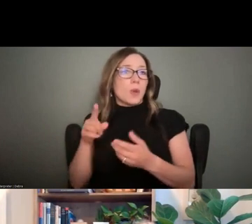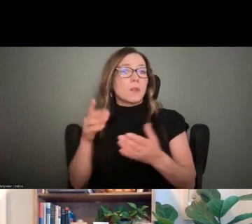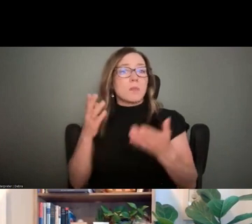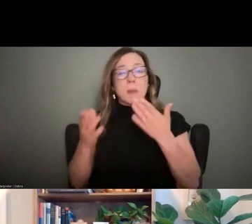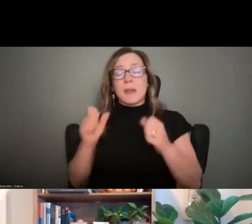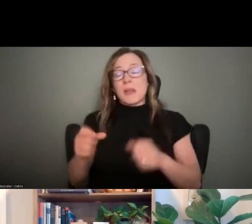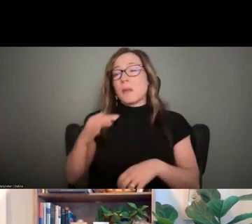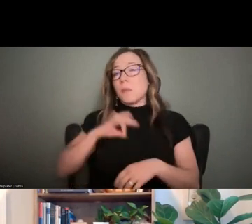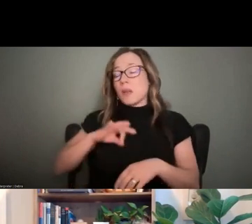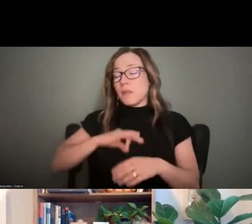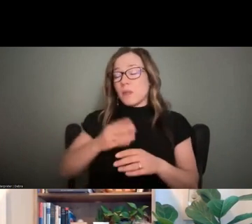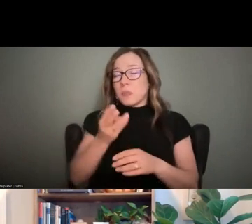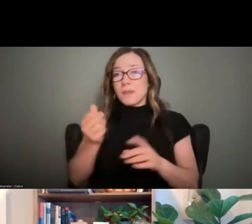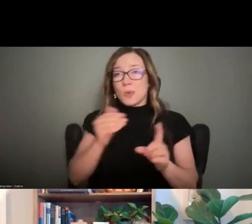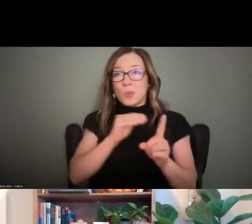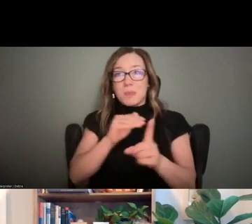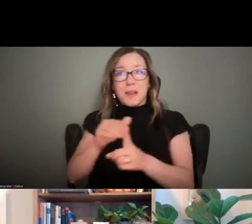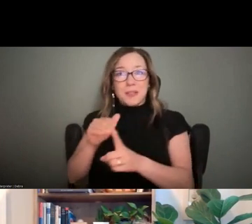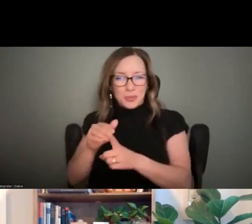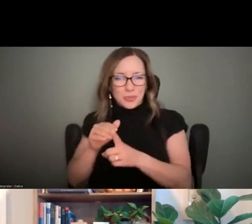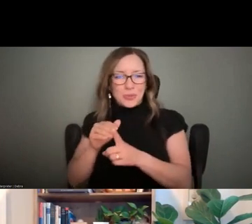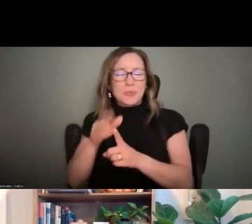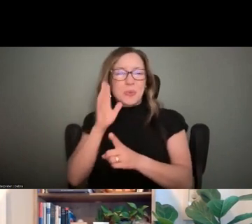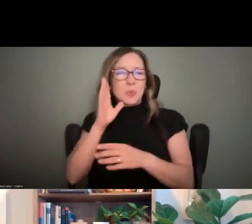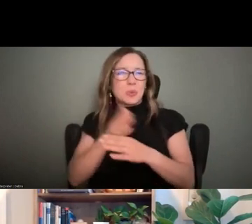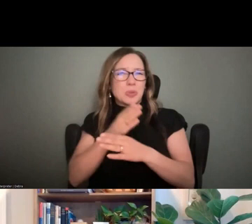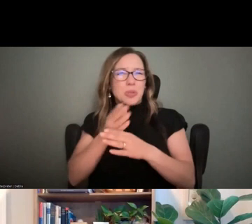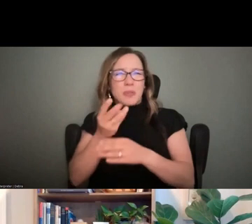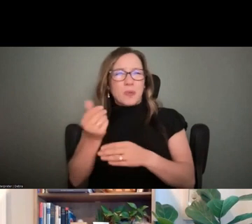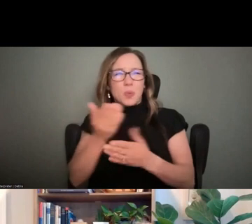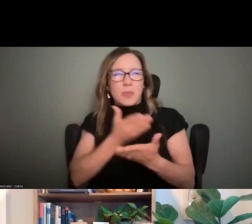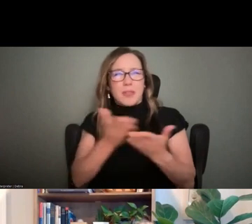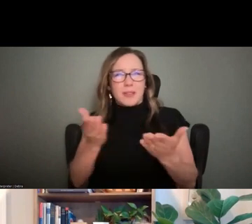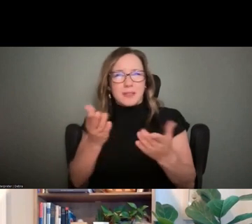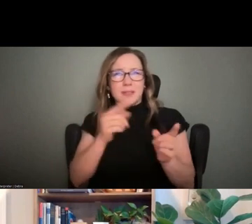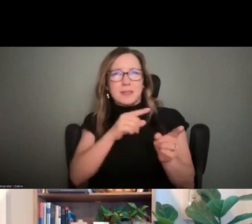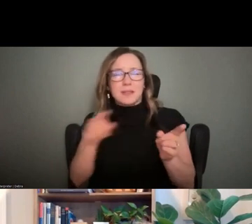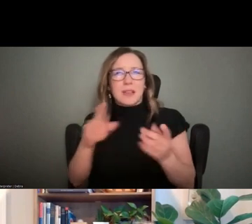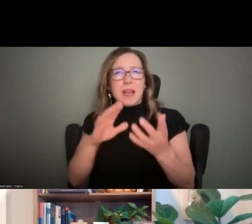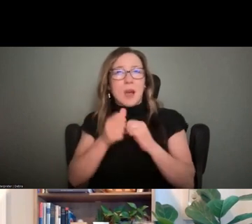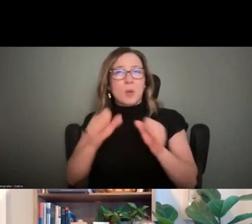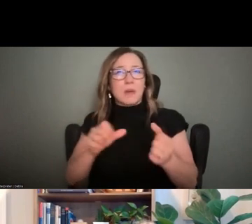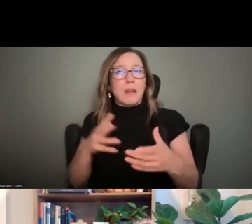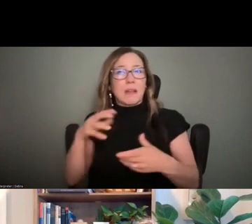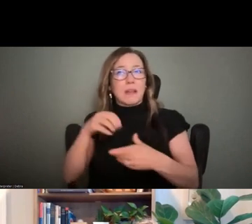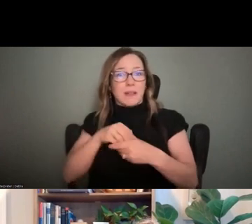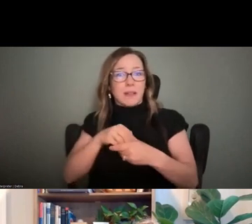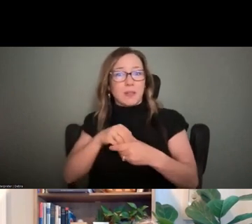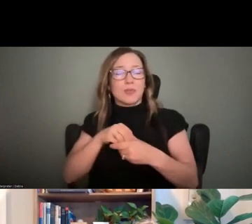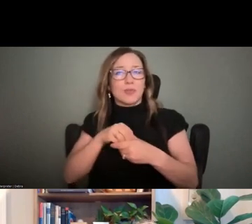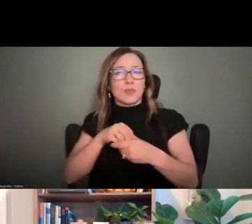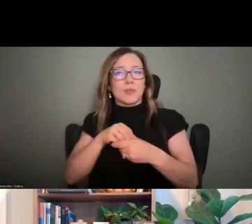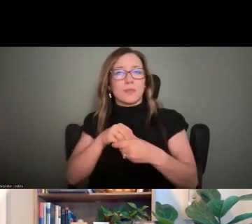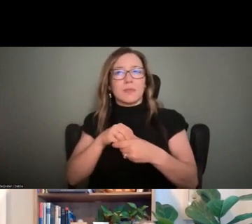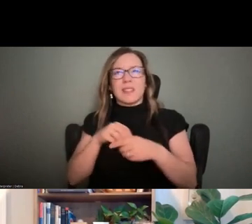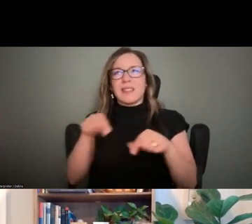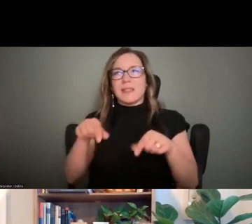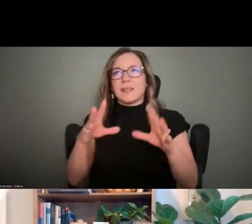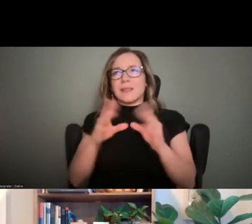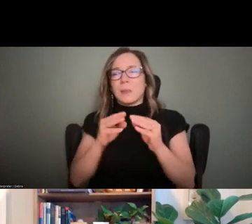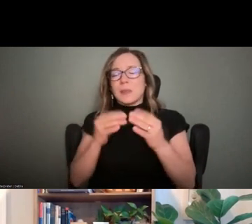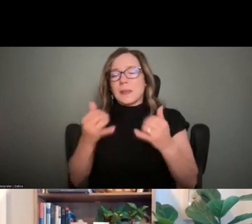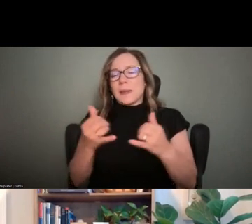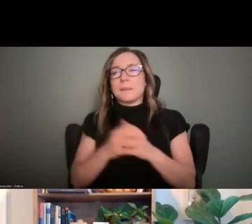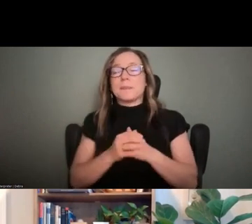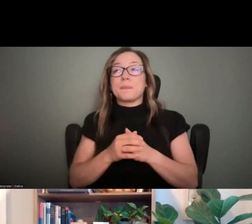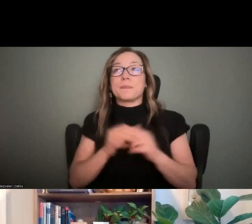couple reminders, I'll share a few housekeeping notes on how you can engage and participate in the summit today.